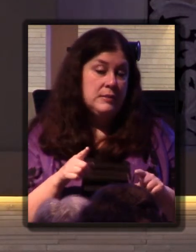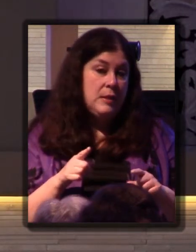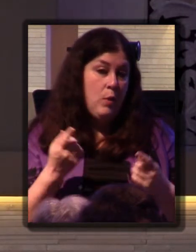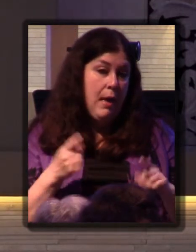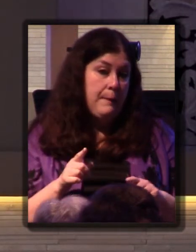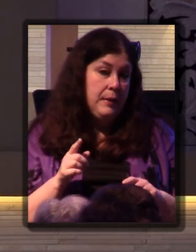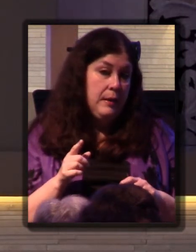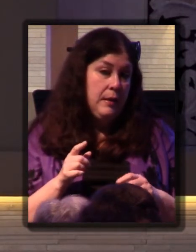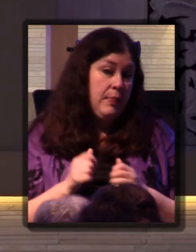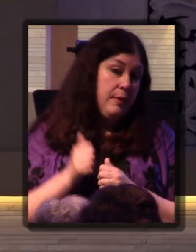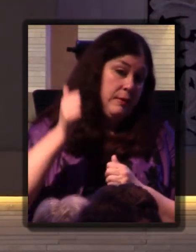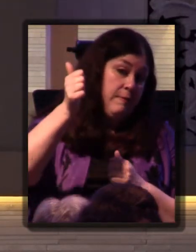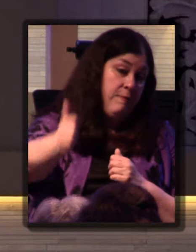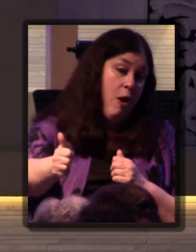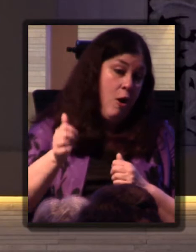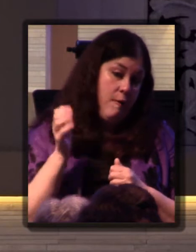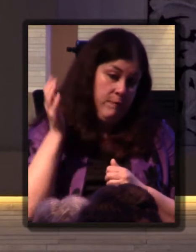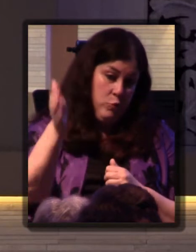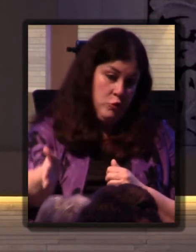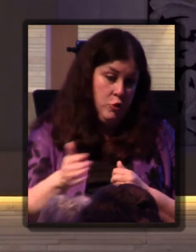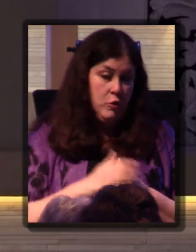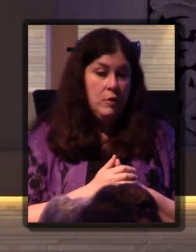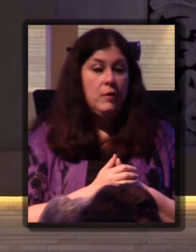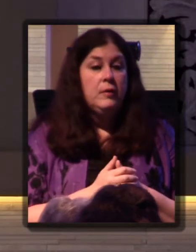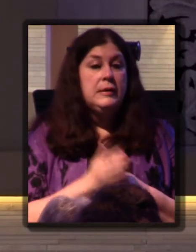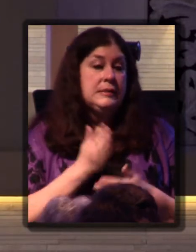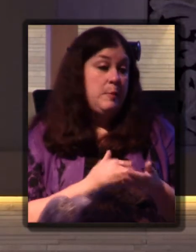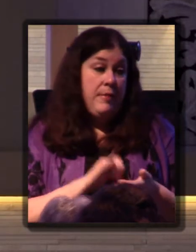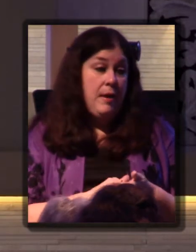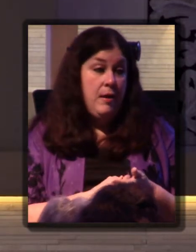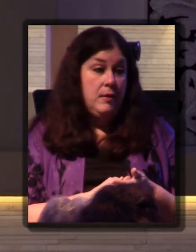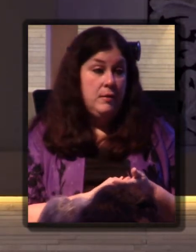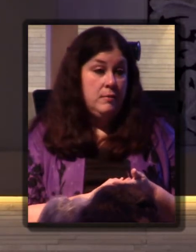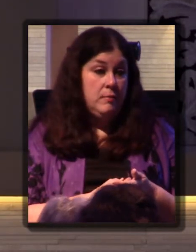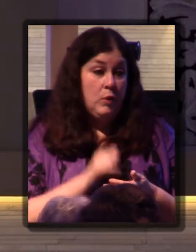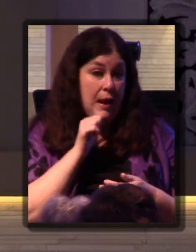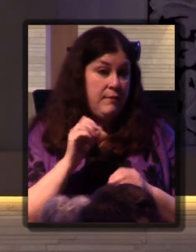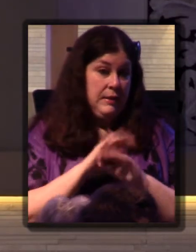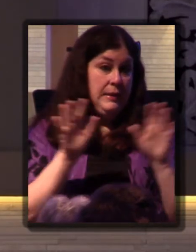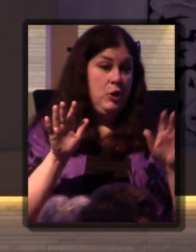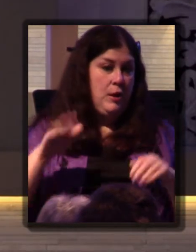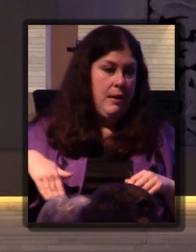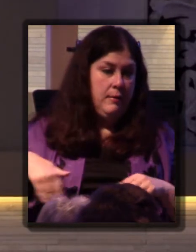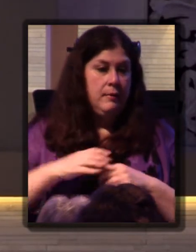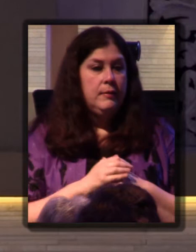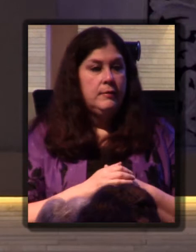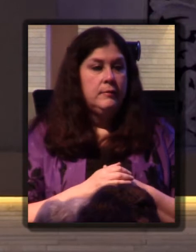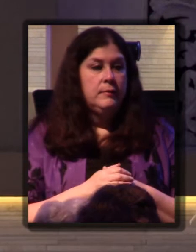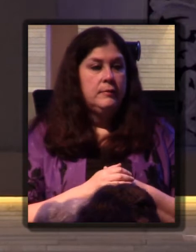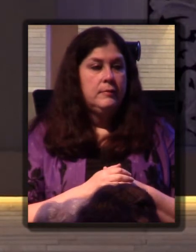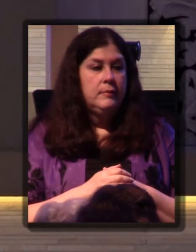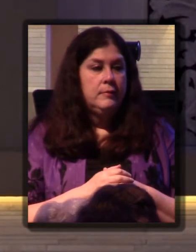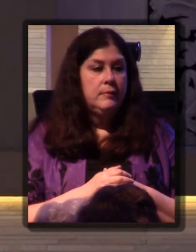are directed to events that will take place in the distant future. Some of that future are not even clear on yet, and